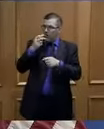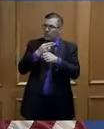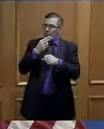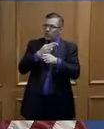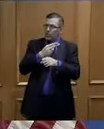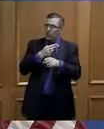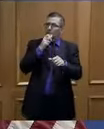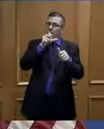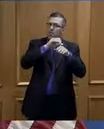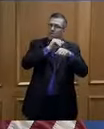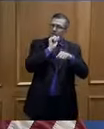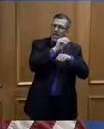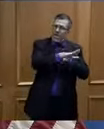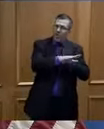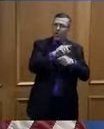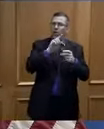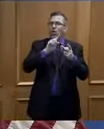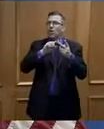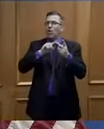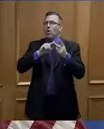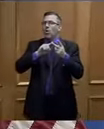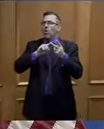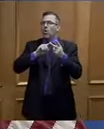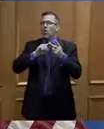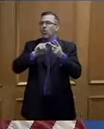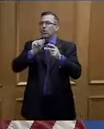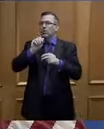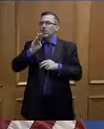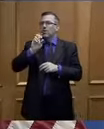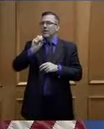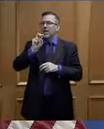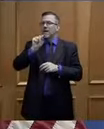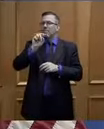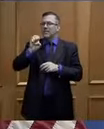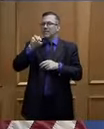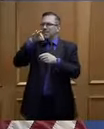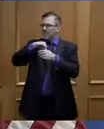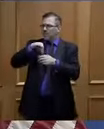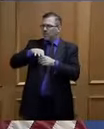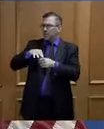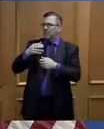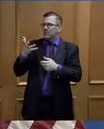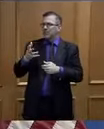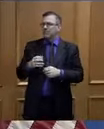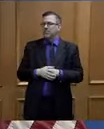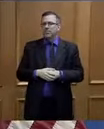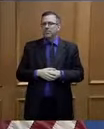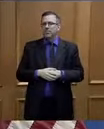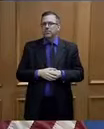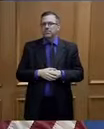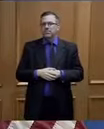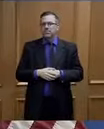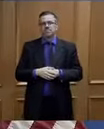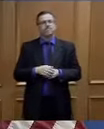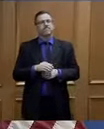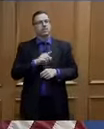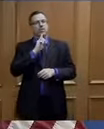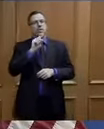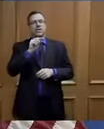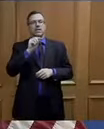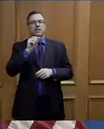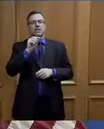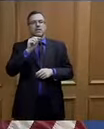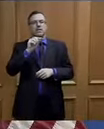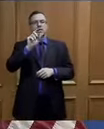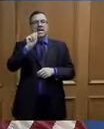know, those questions would be for Secretary of State Hargett, as his part of his responsibility is to oversee elections. So, and